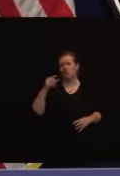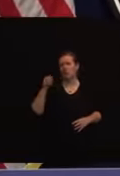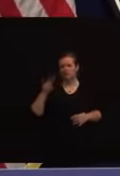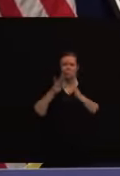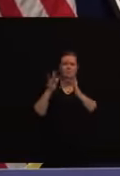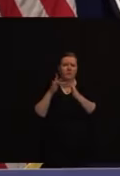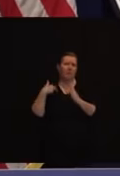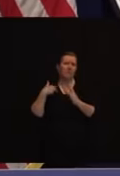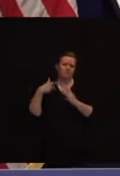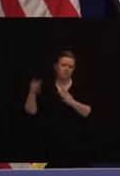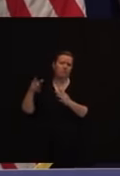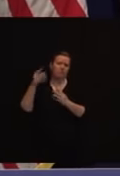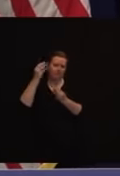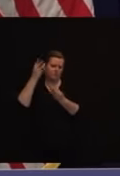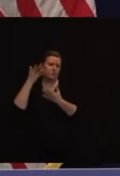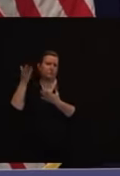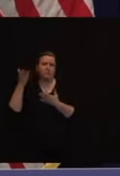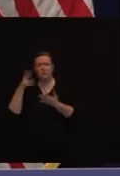Please.